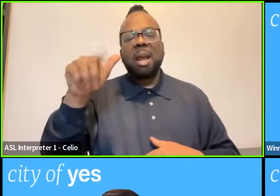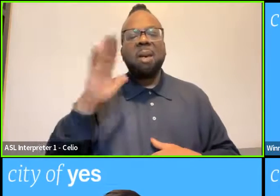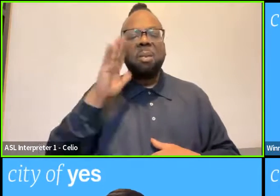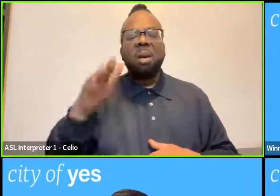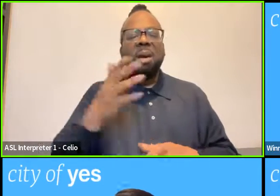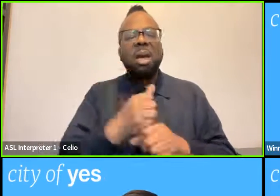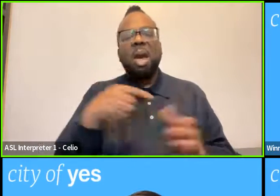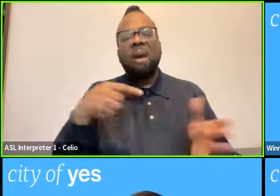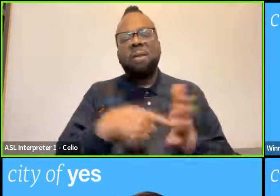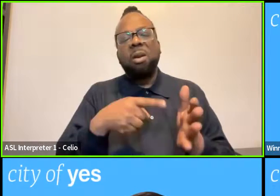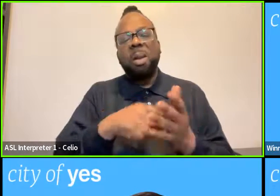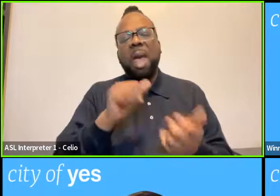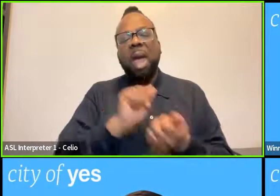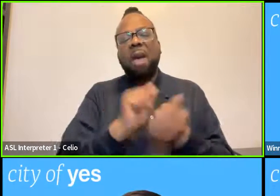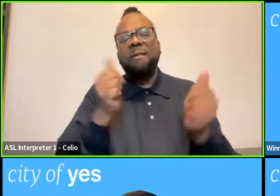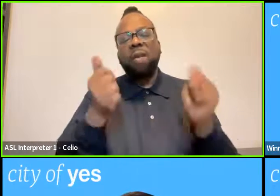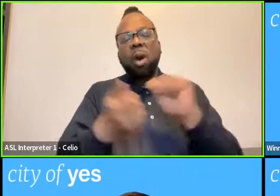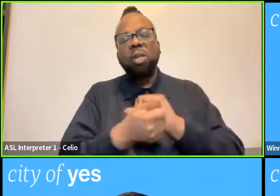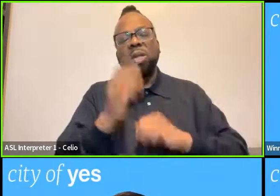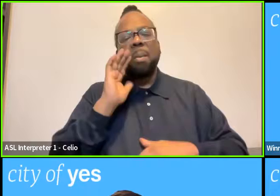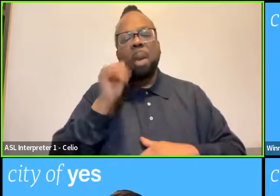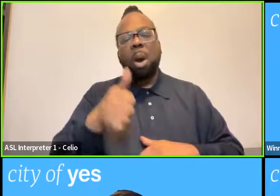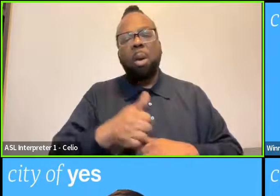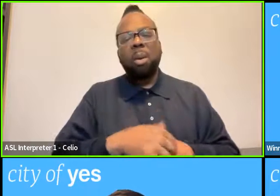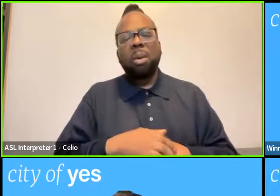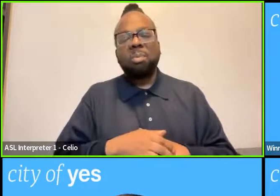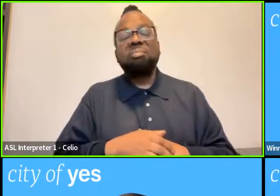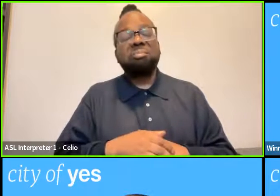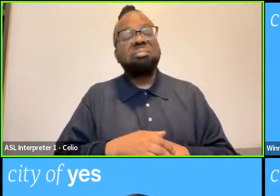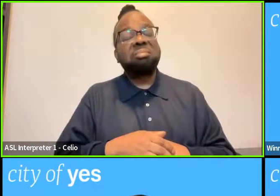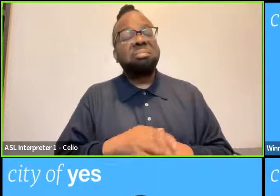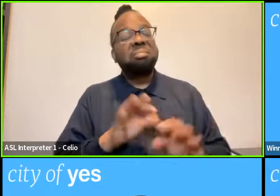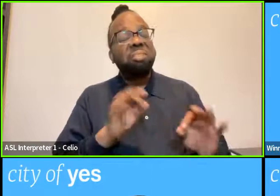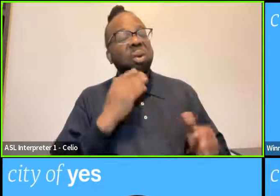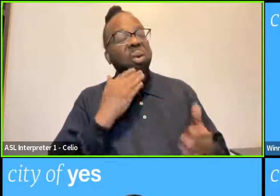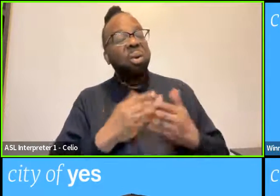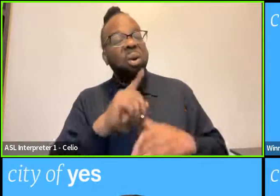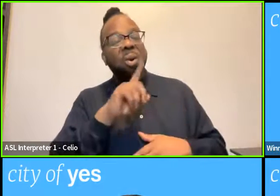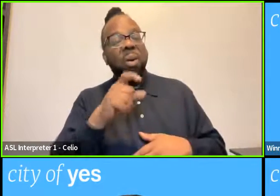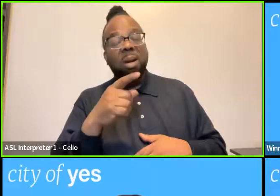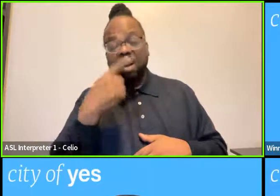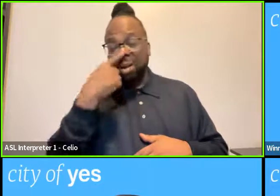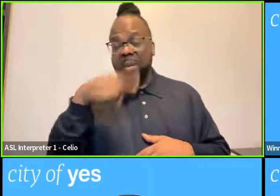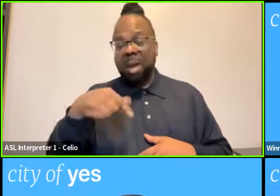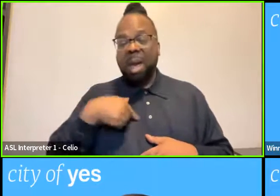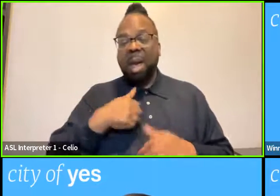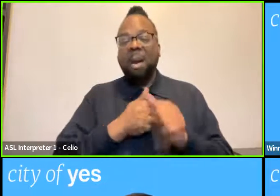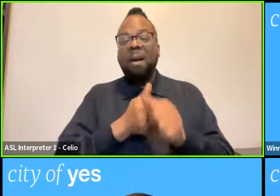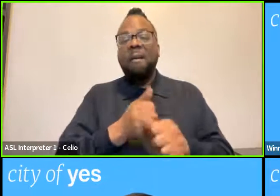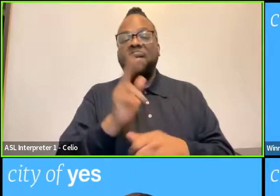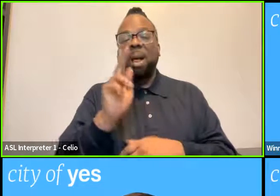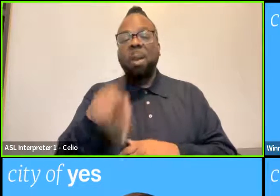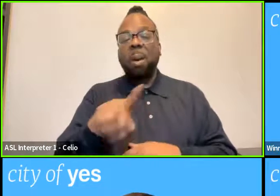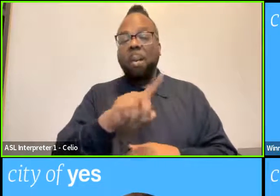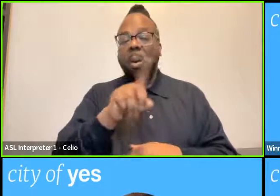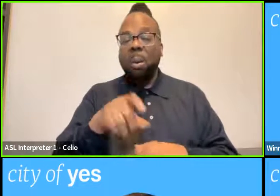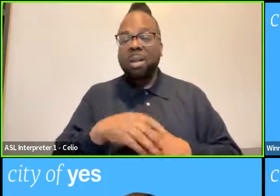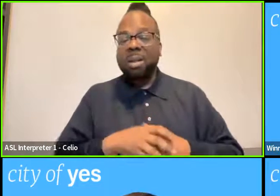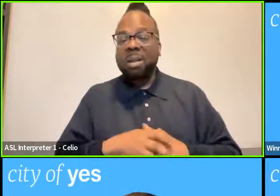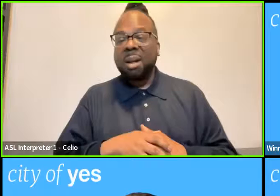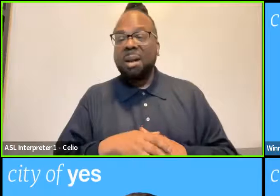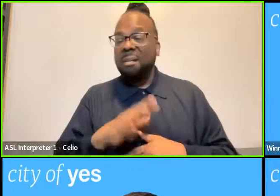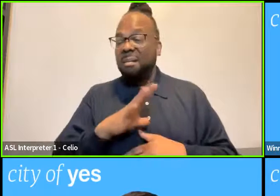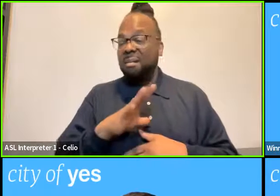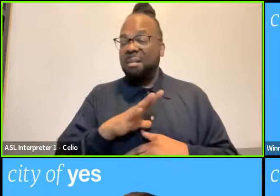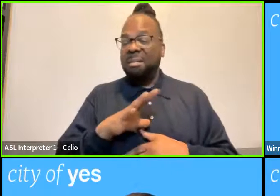in conversions tomorrow. So great question. That makes sense. Can I do a follow-up question? Is that all right? Fine by